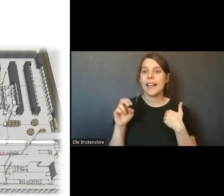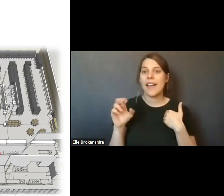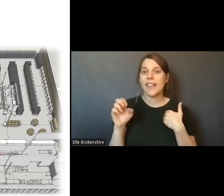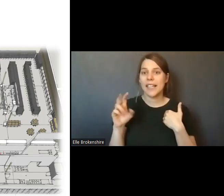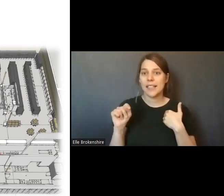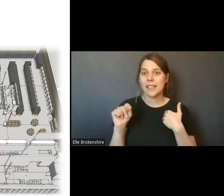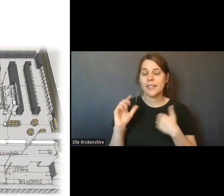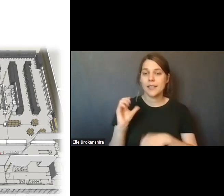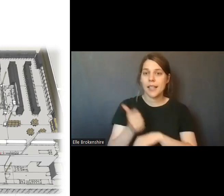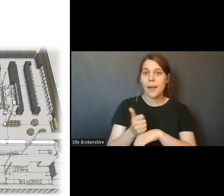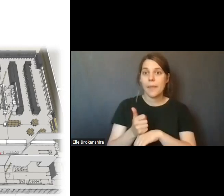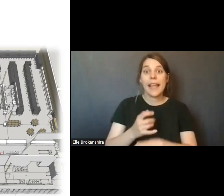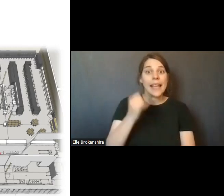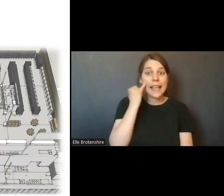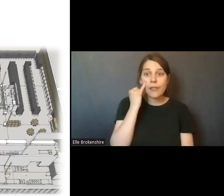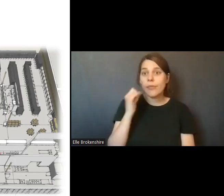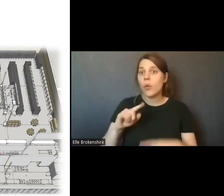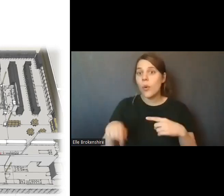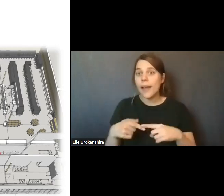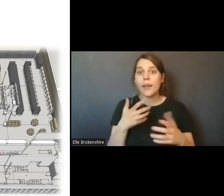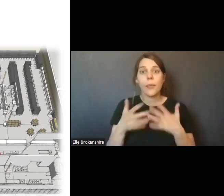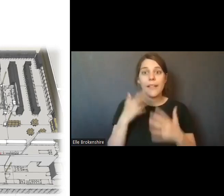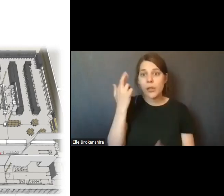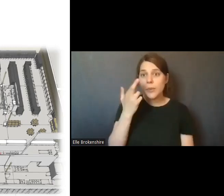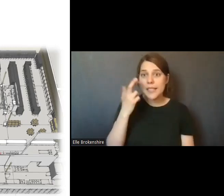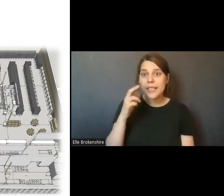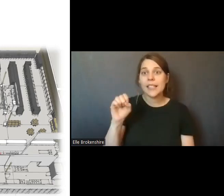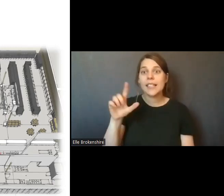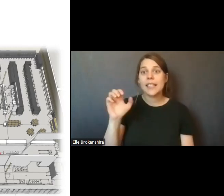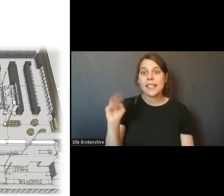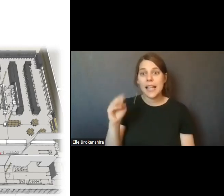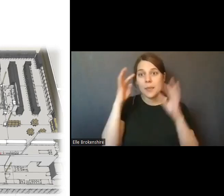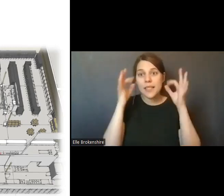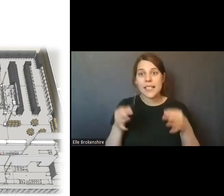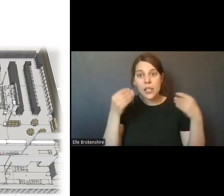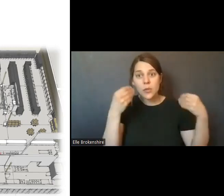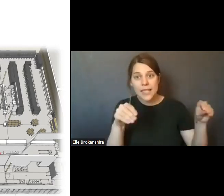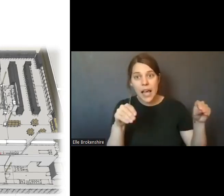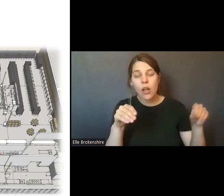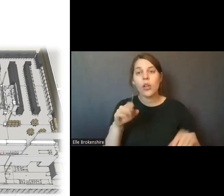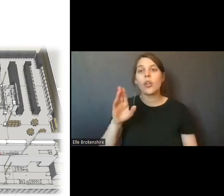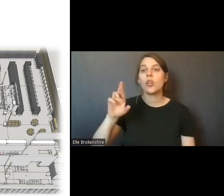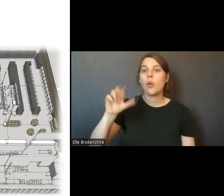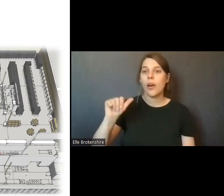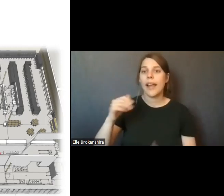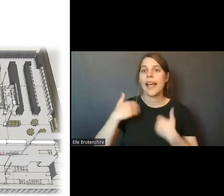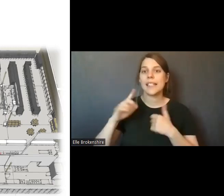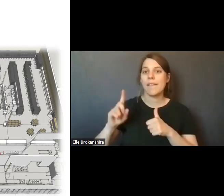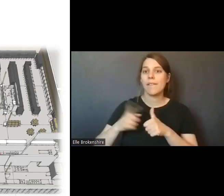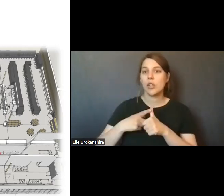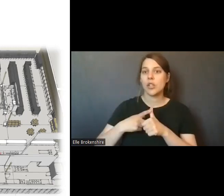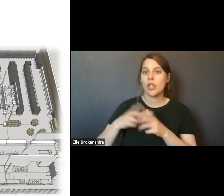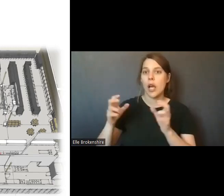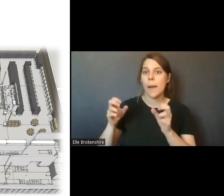for whatever reason, Salem's Market and Grow decided to sell, URA would be in first position to buy back the property